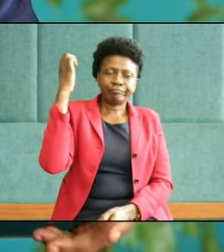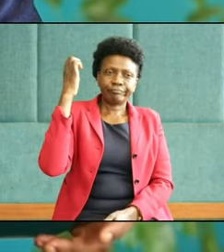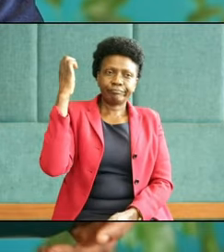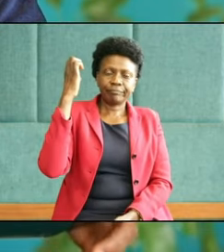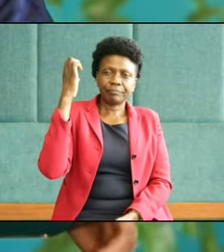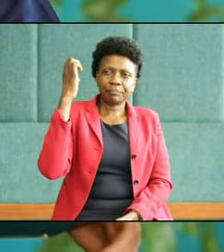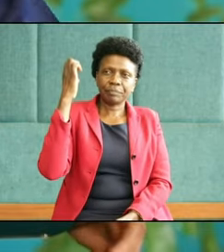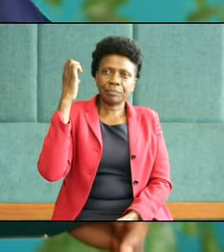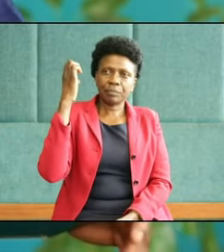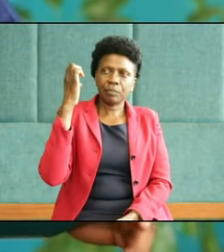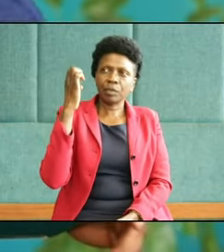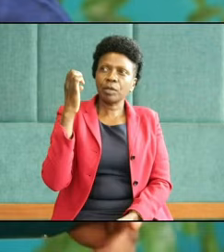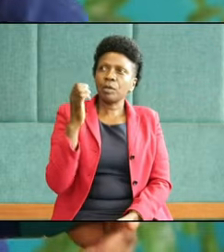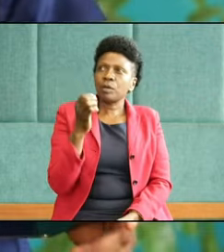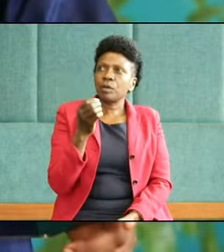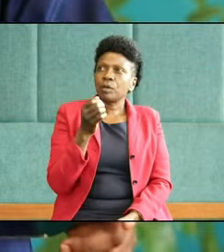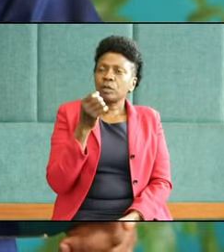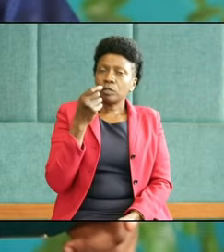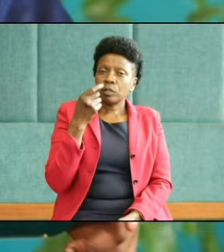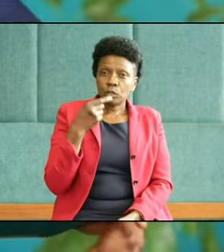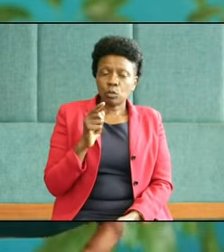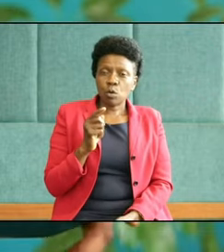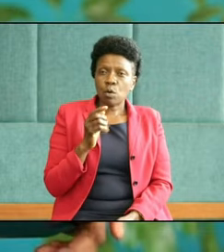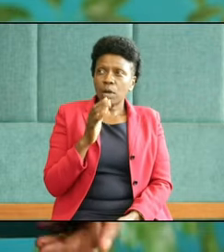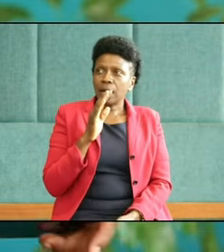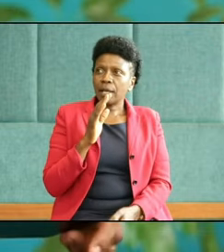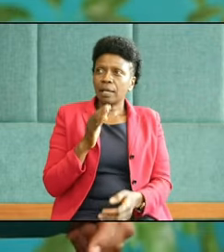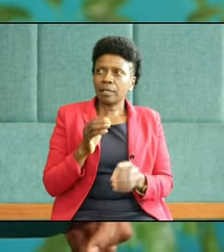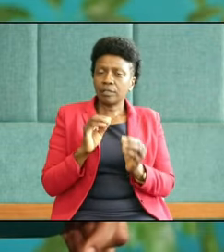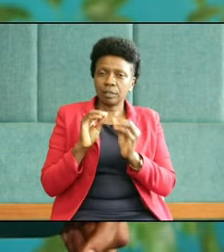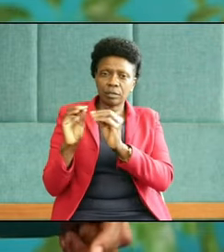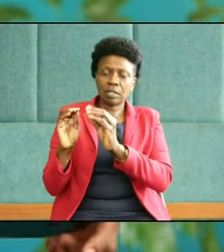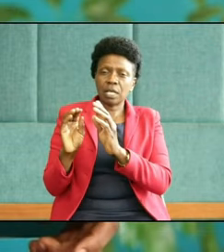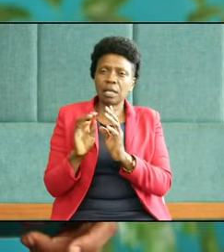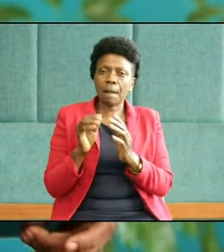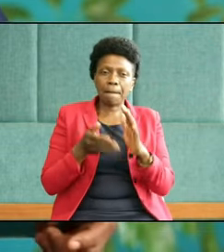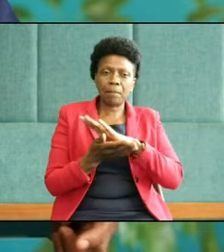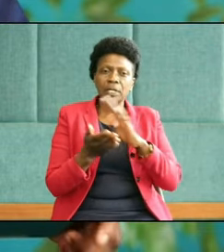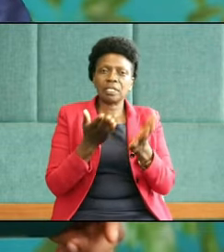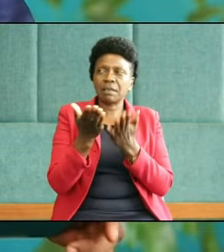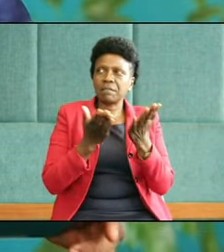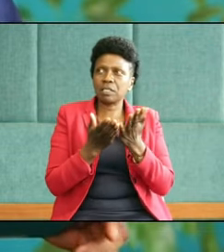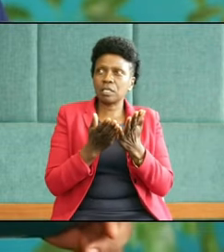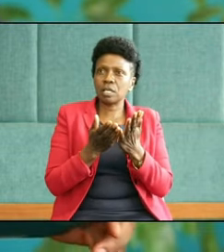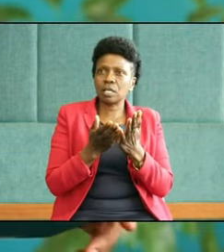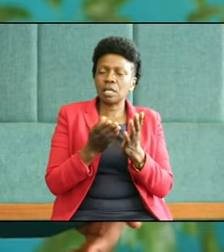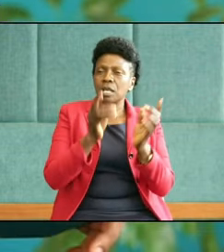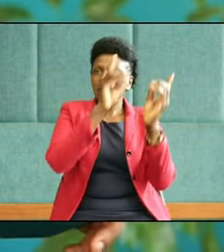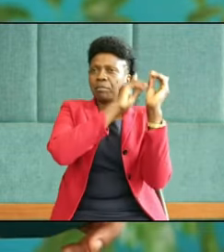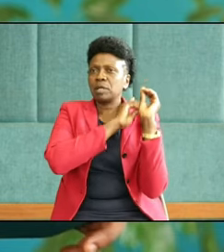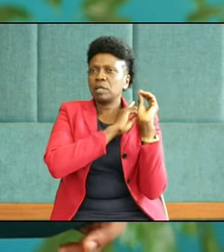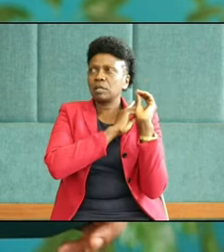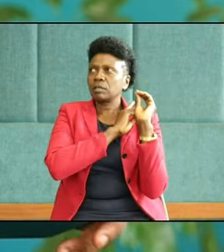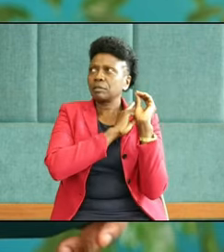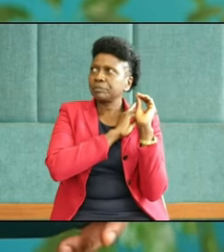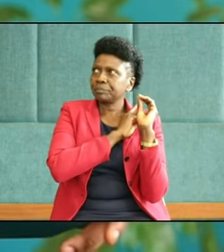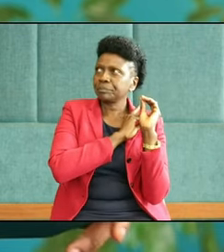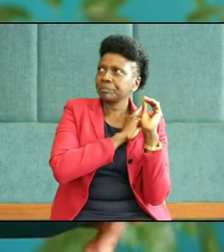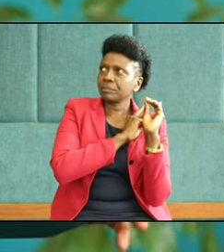effort. So I titled this morning's service subject, Hooked on Hope. Subheading,